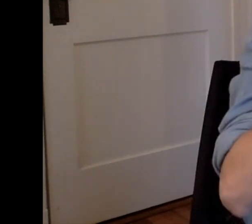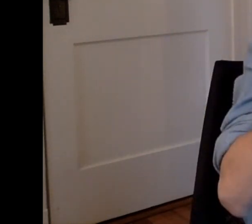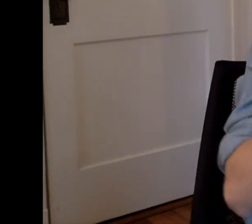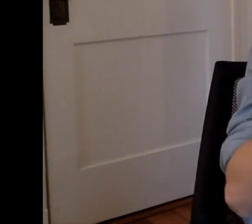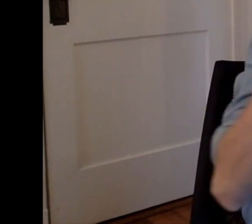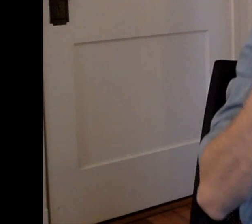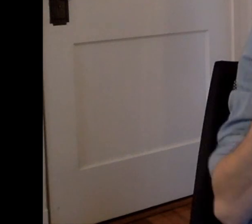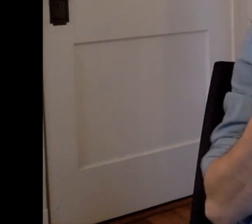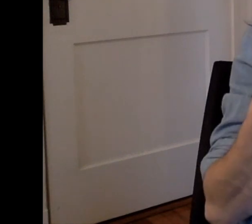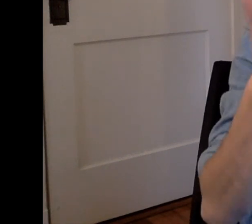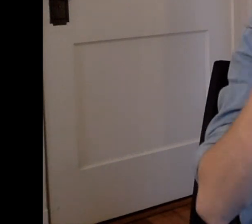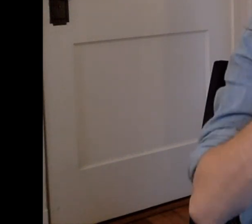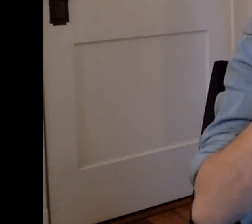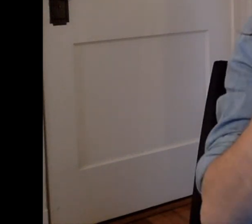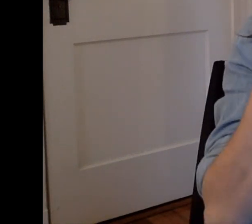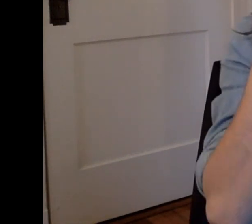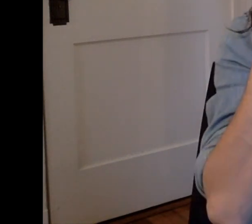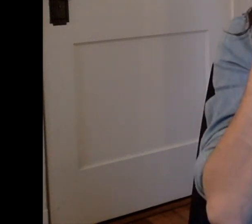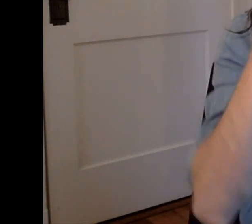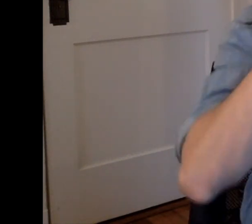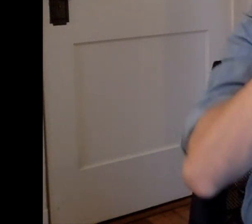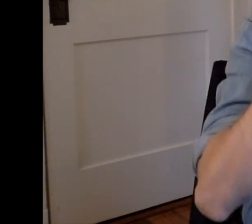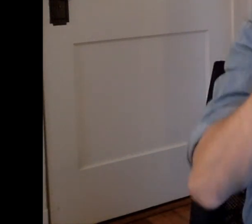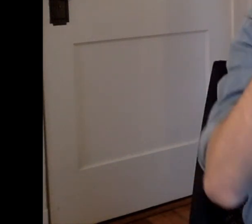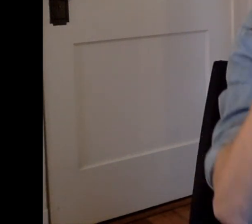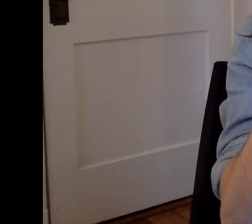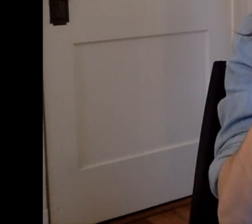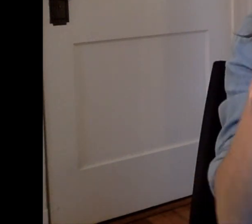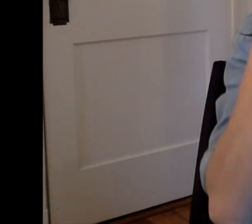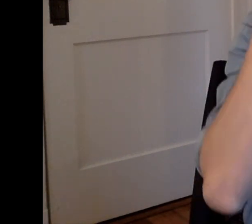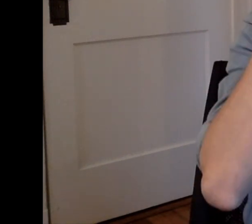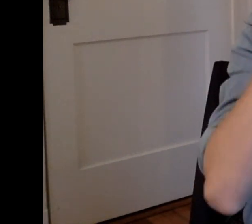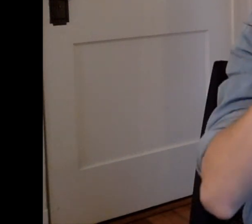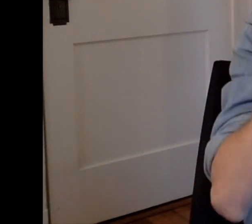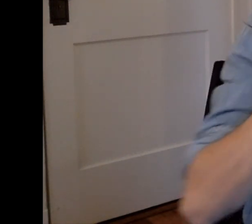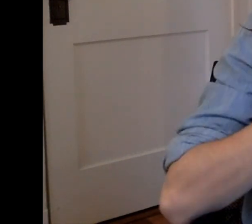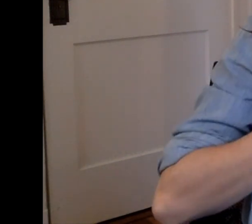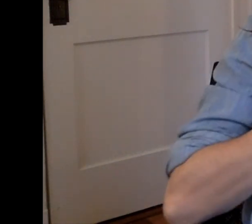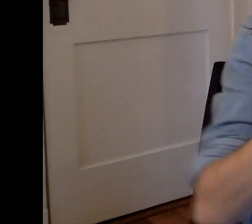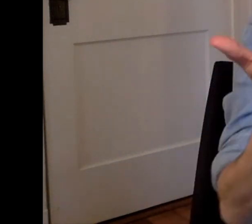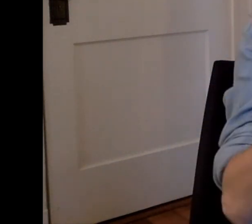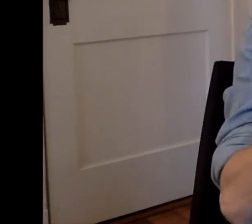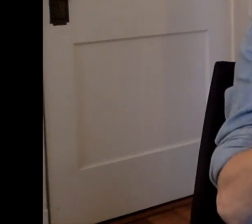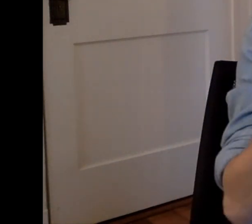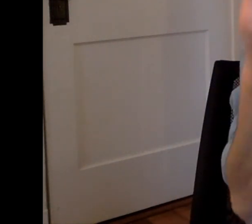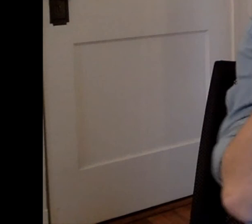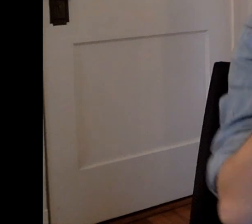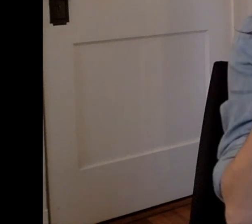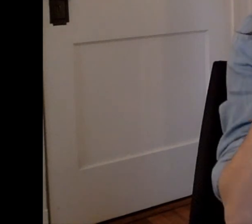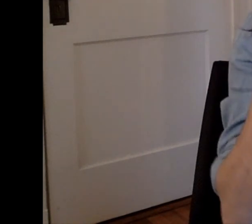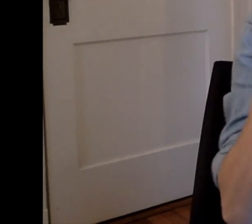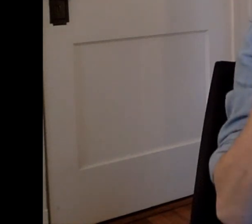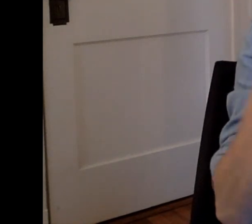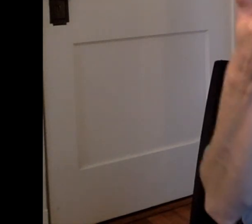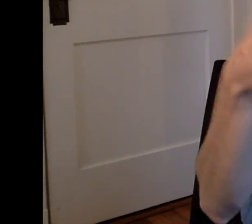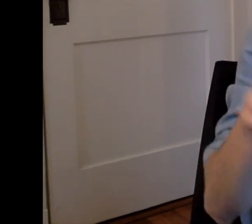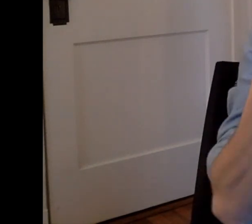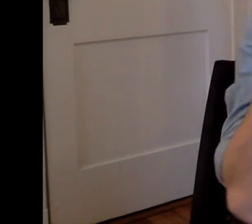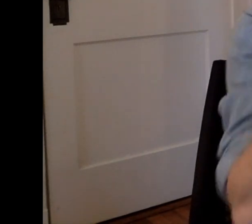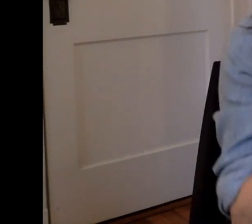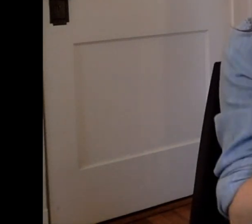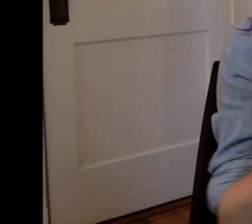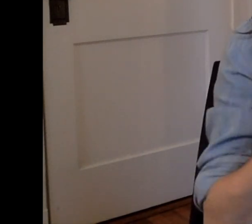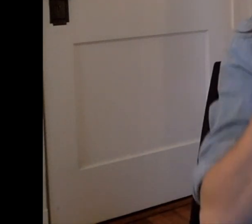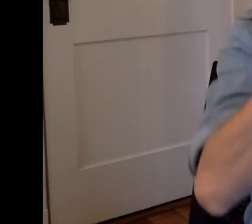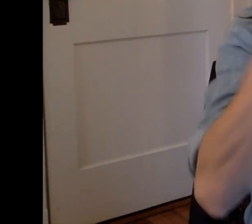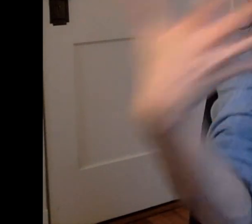I hope that after watching this video, you feel a little bit more comfortable with those questions and have a sense of how to answer them. If not, please let me know and I'd be happy to go into more detail.